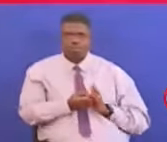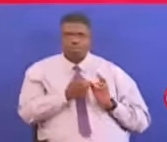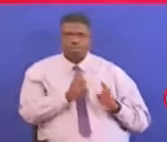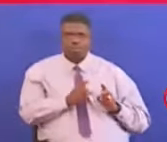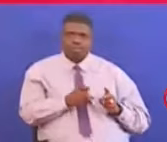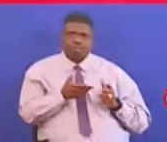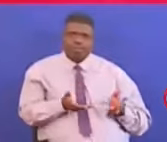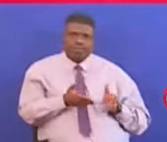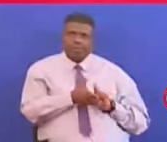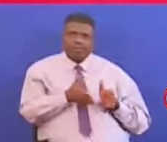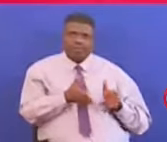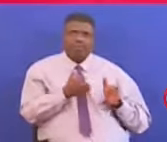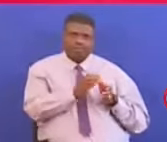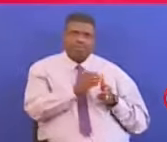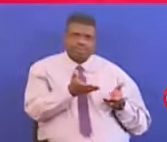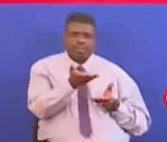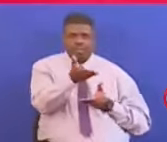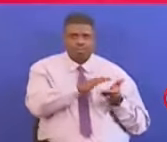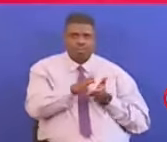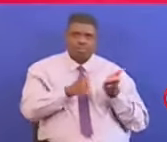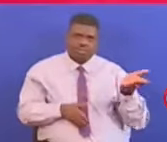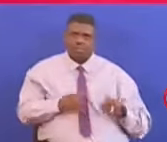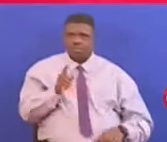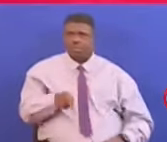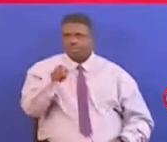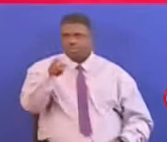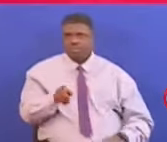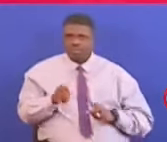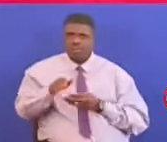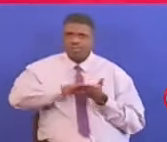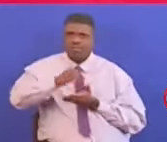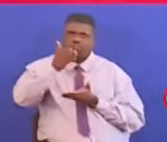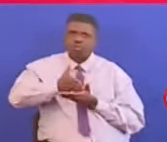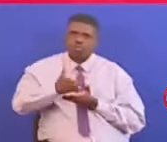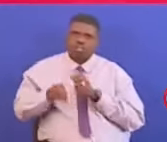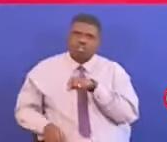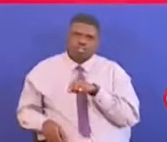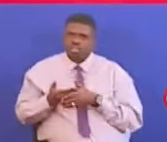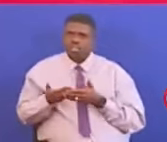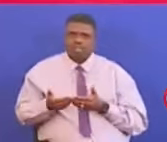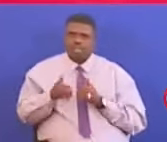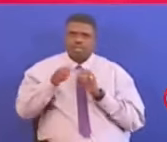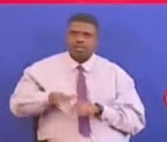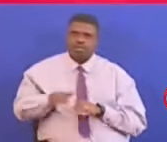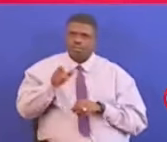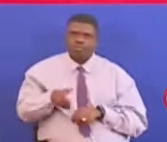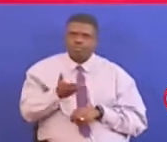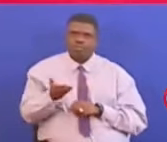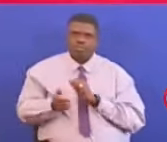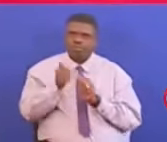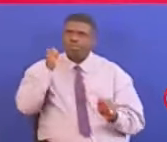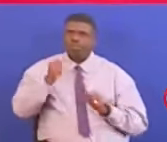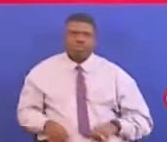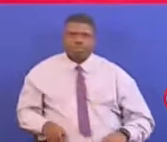different paces. So that is basically that is there. And it's a principle to make sure that we don't leave one behind and